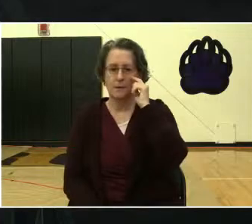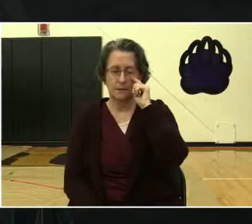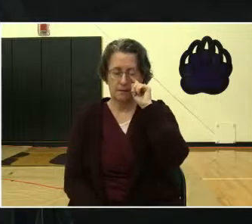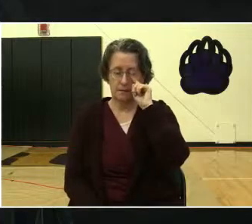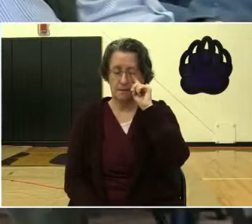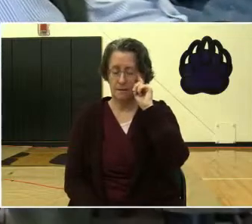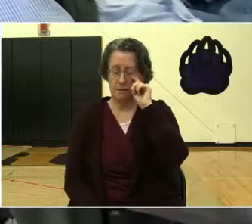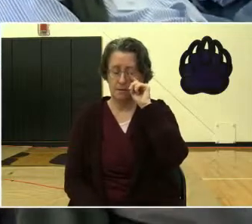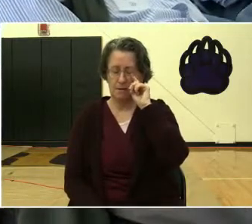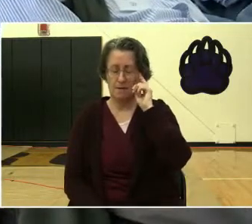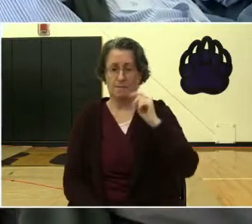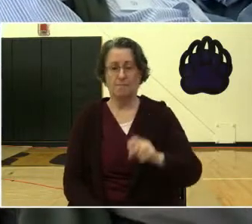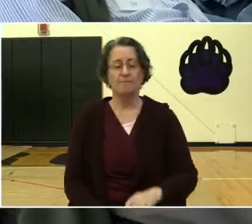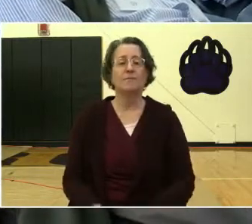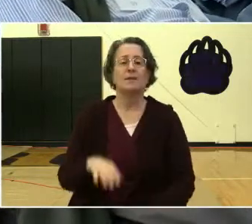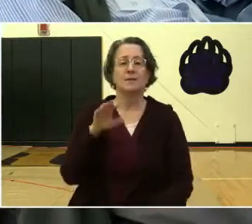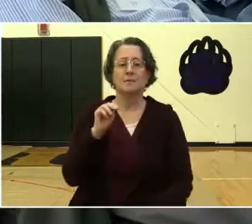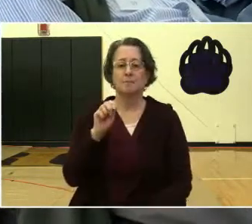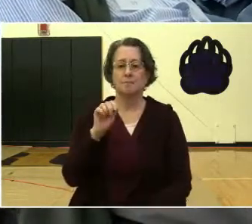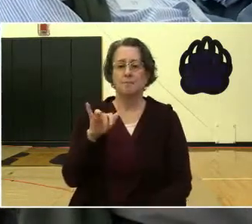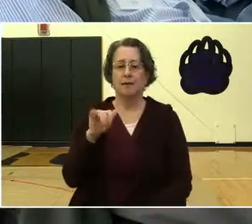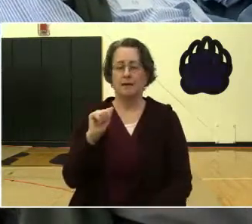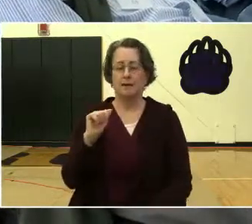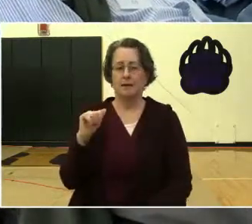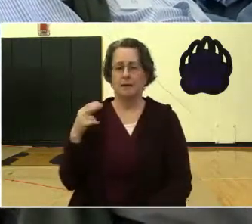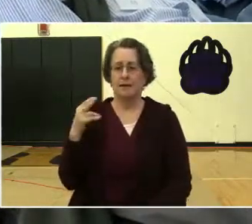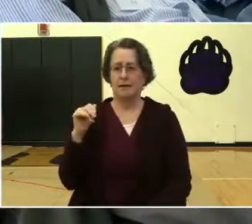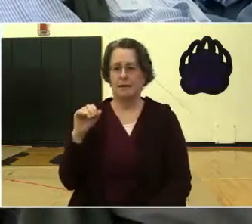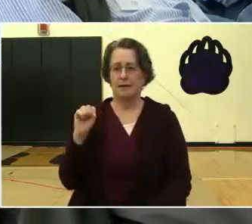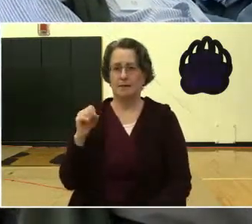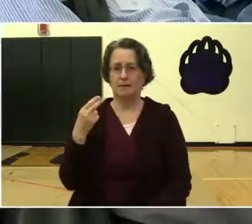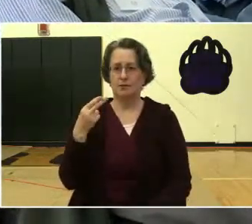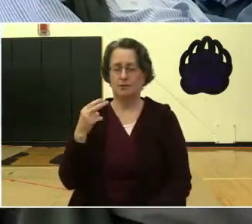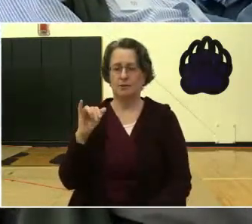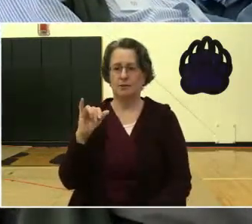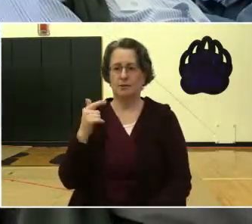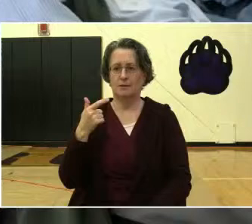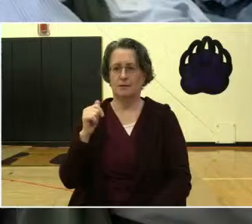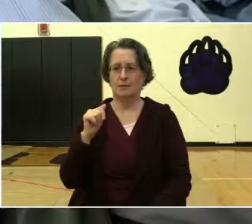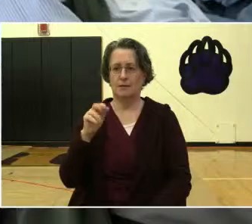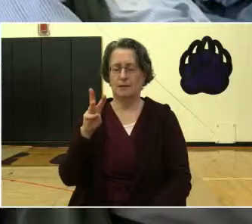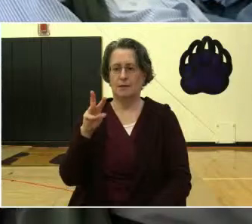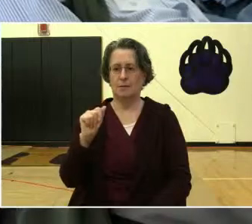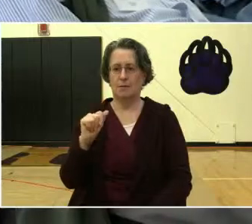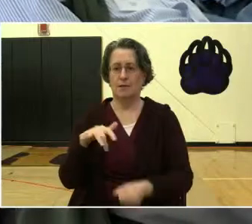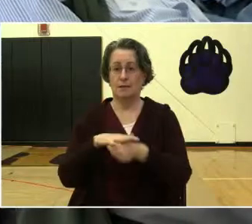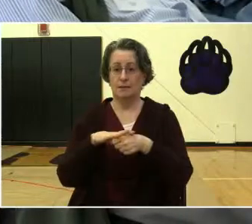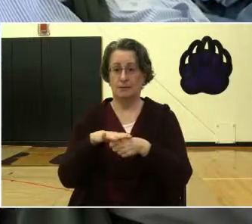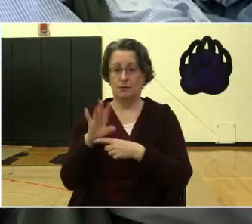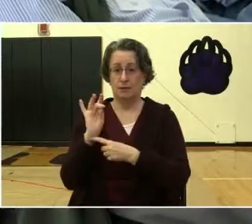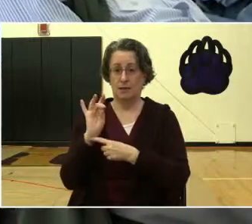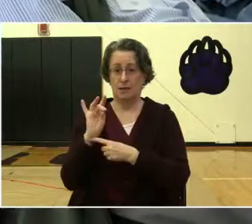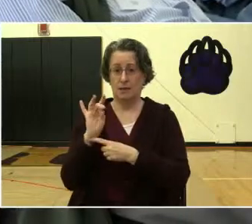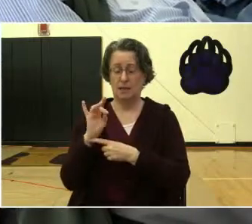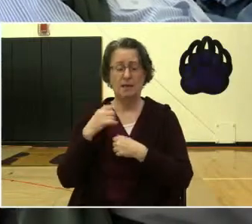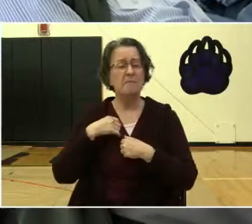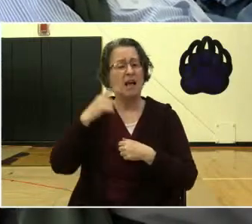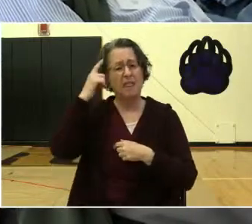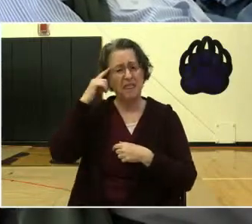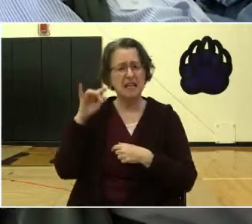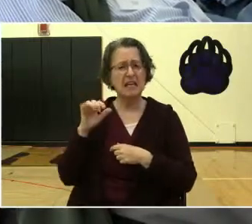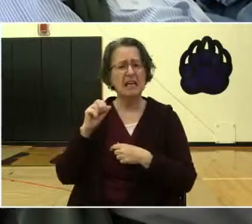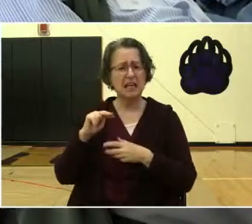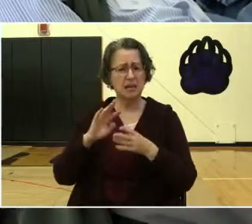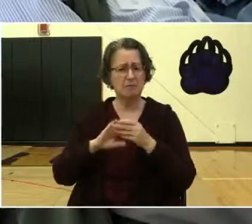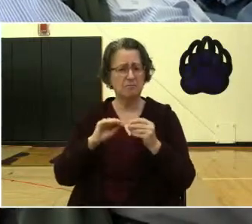Asawa Maya hwa District 8 I think Ian mentioned this a little bit that